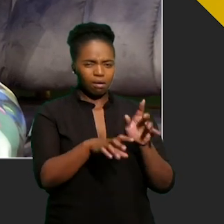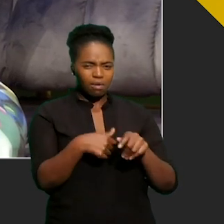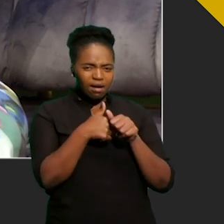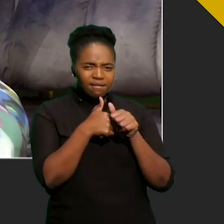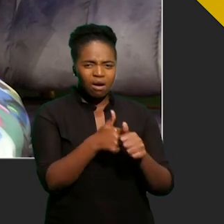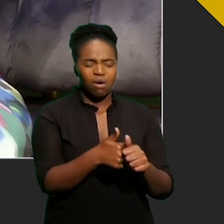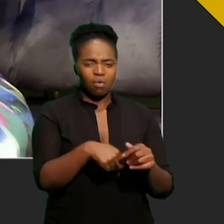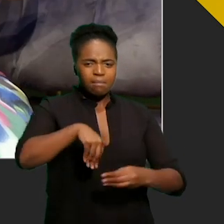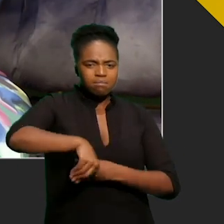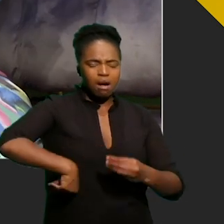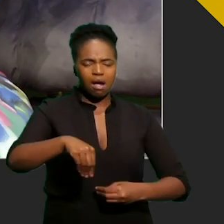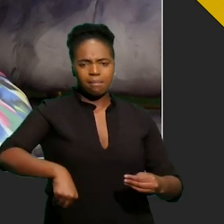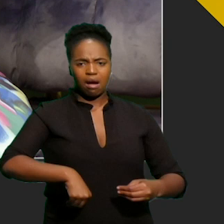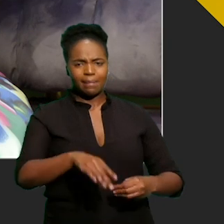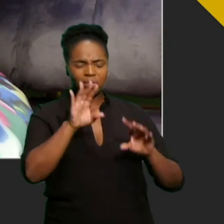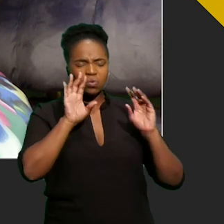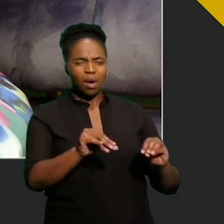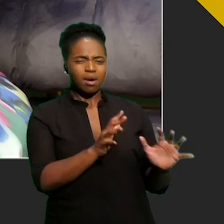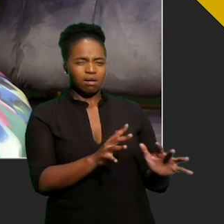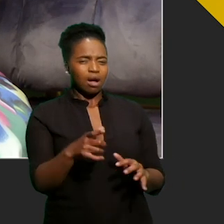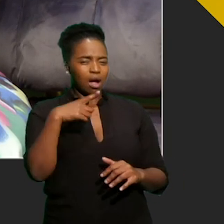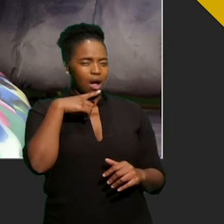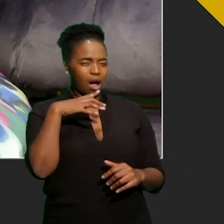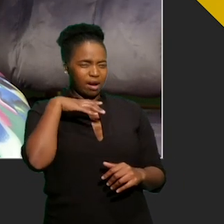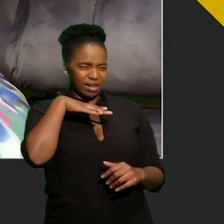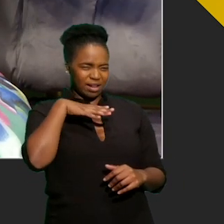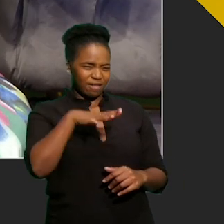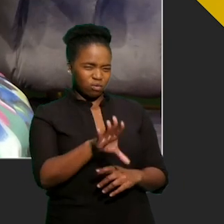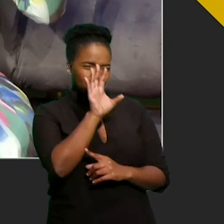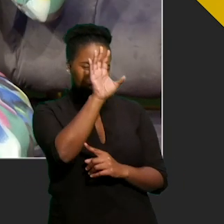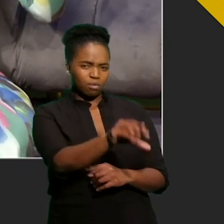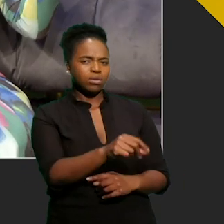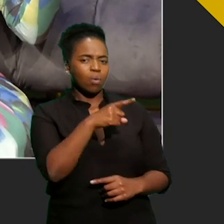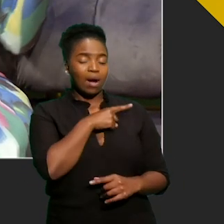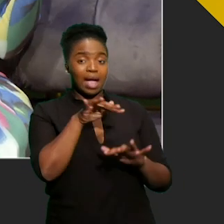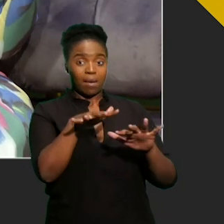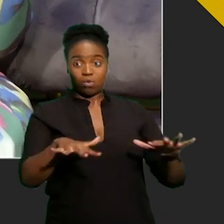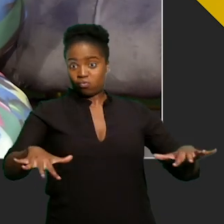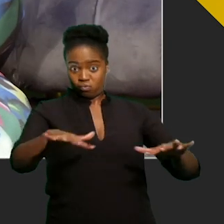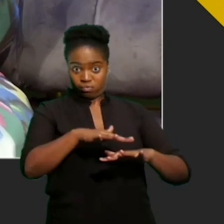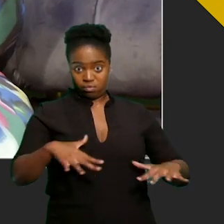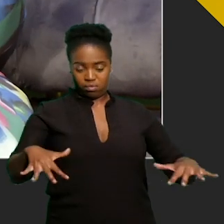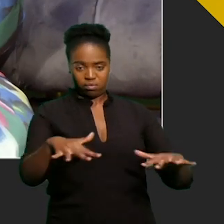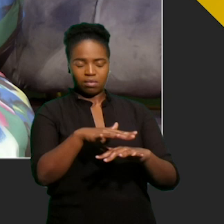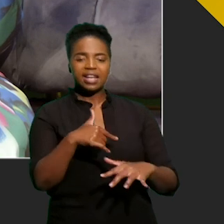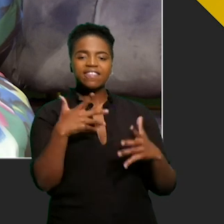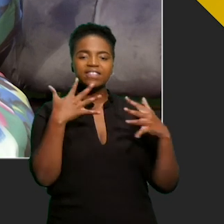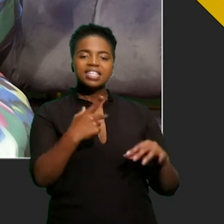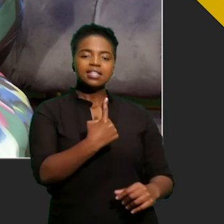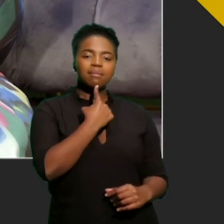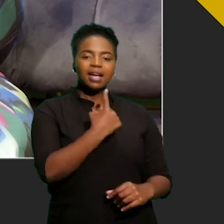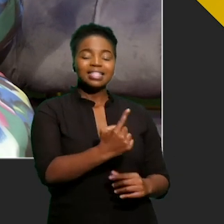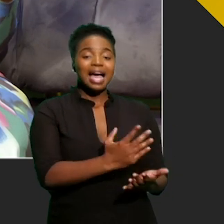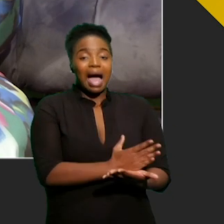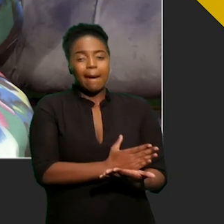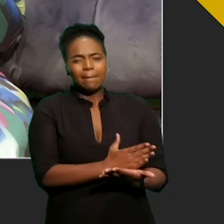you know, where people can account. I just want to quickly come back to, because I think Basarune in the room have expressed this a lot.